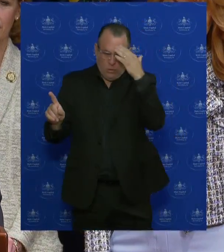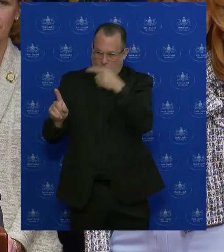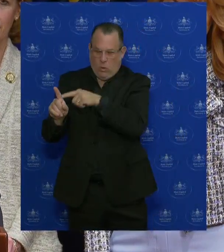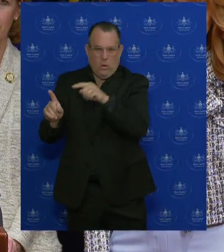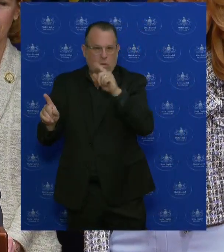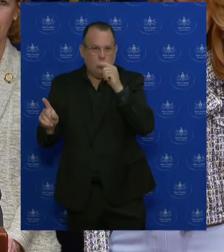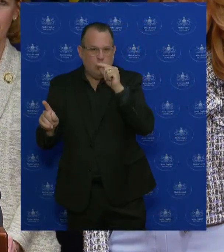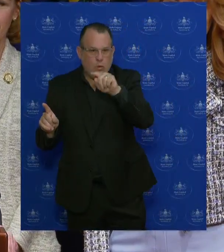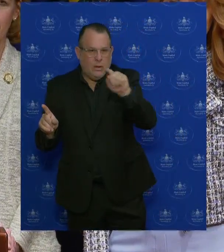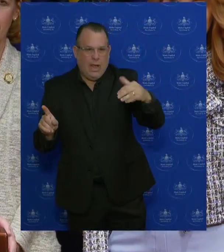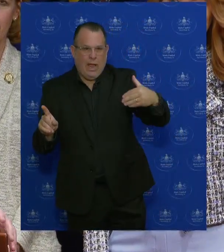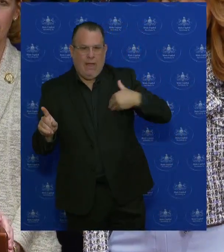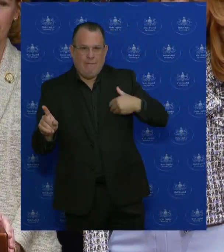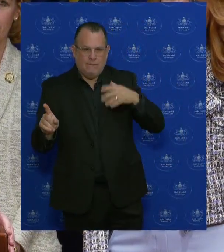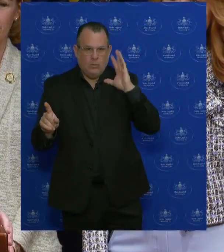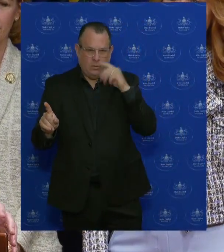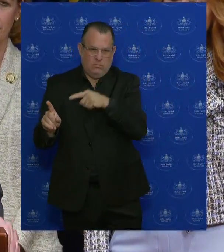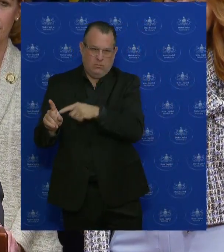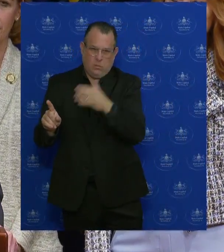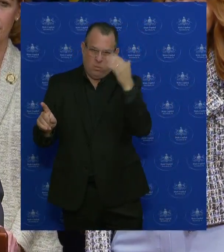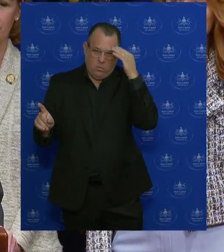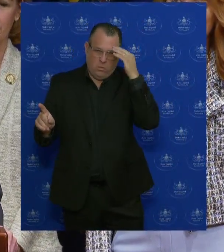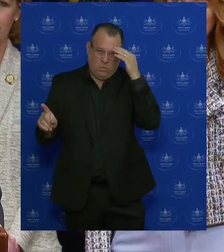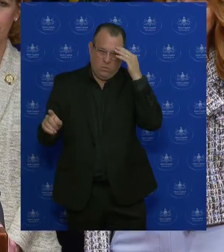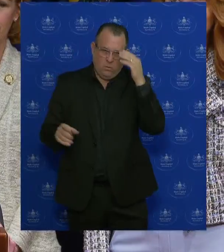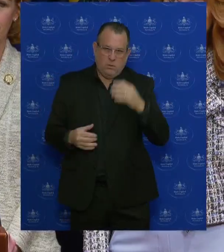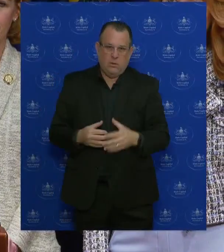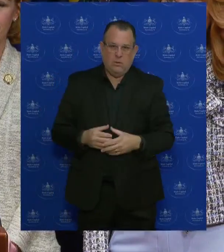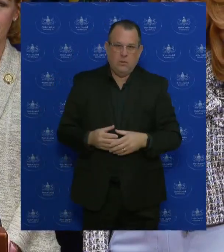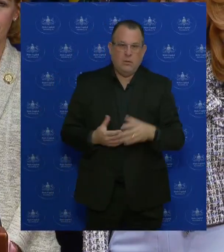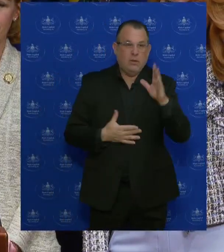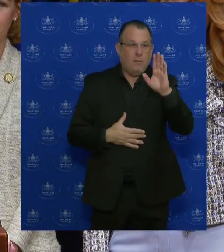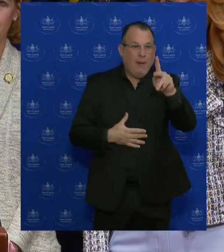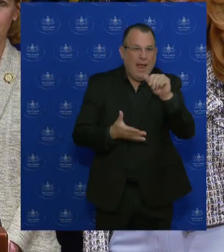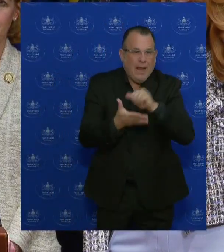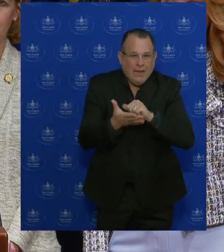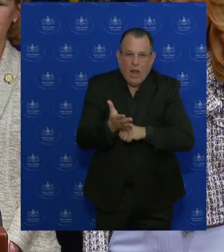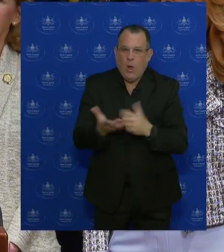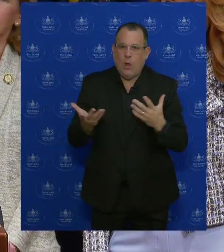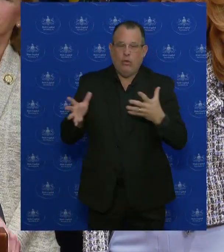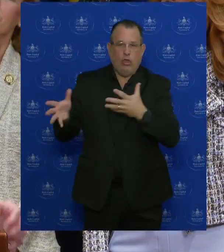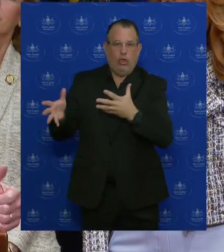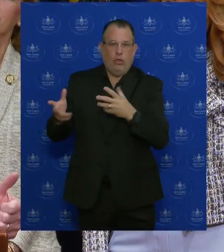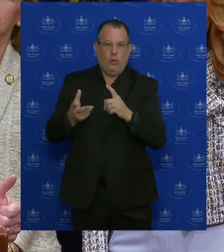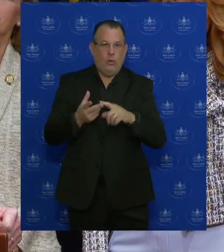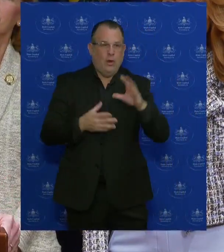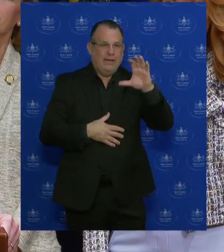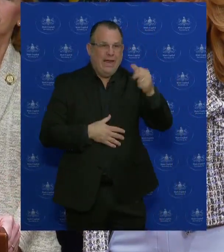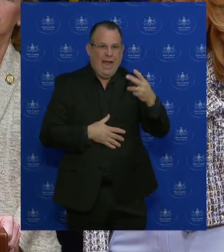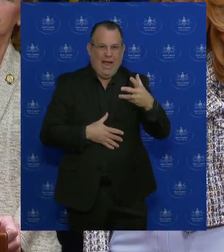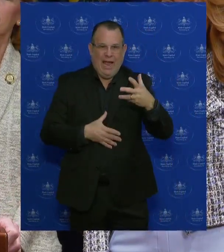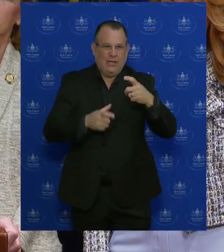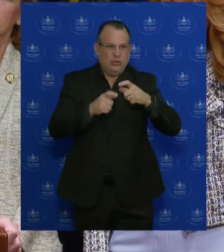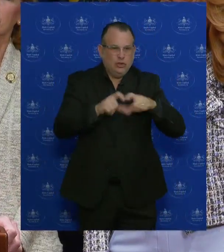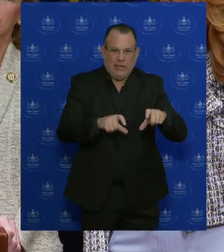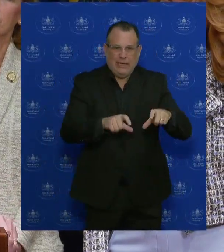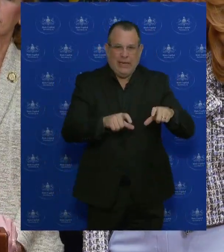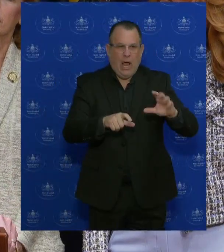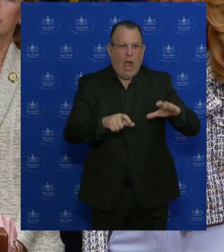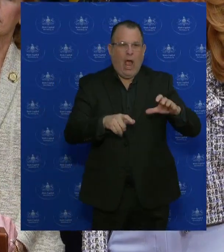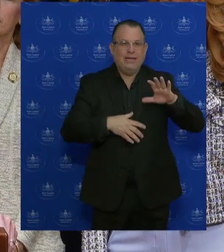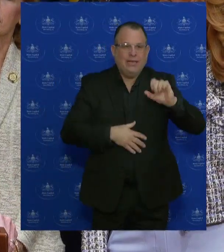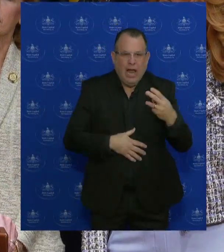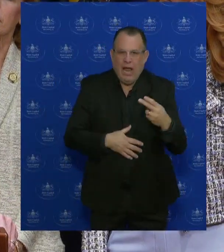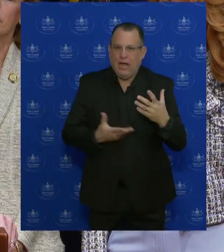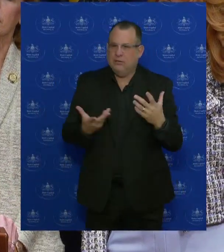also. From forgotten bank accounts to uncashed checks or billing overcharges, there's a staggering amount of unclaimed funds